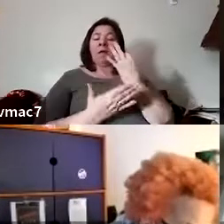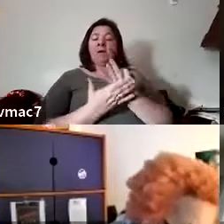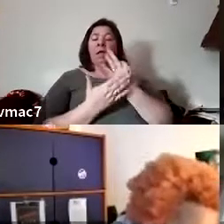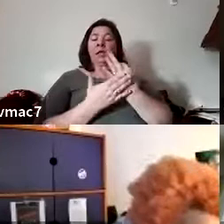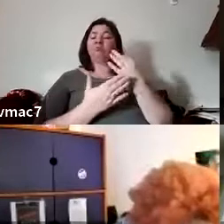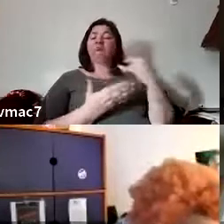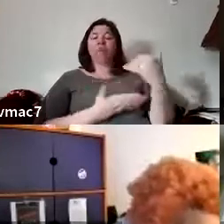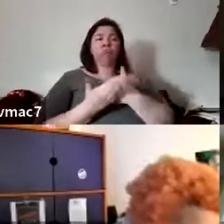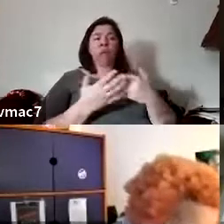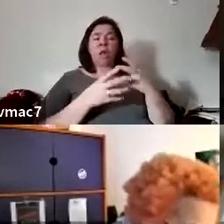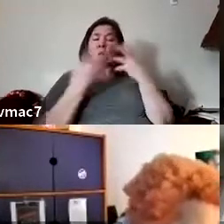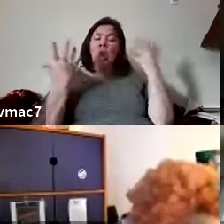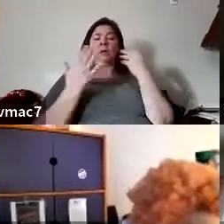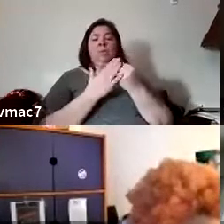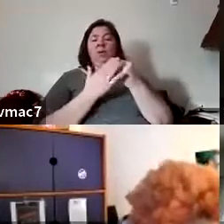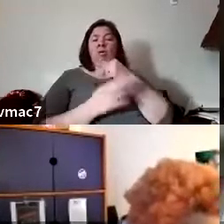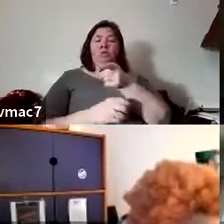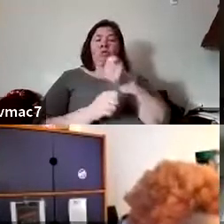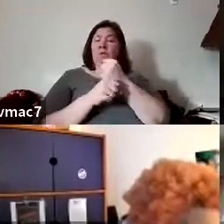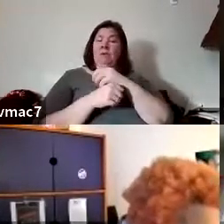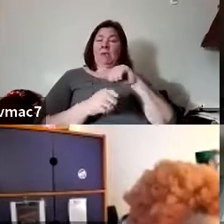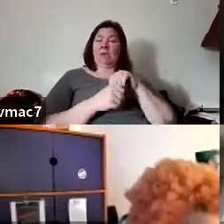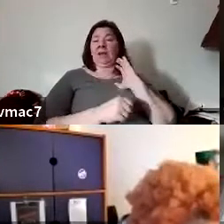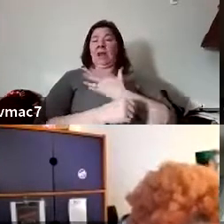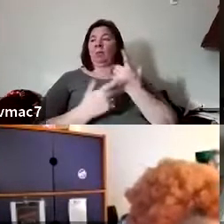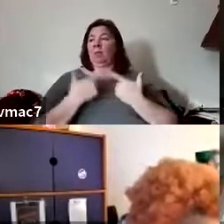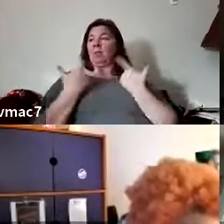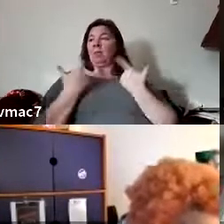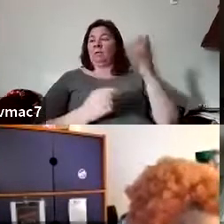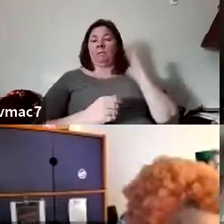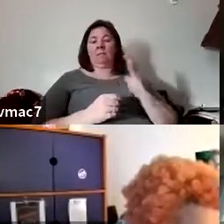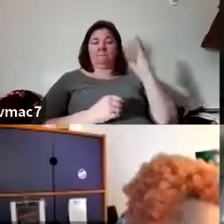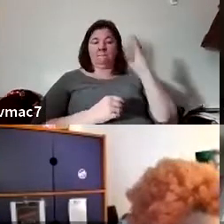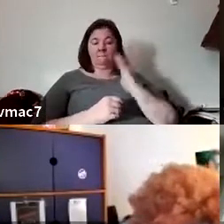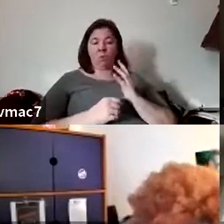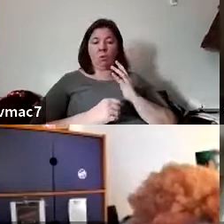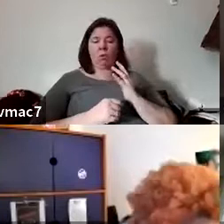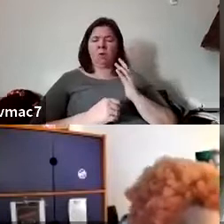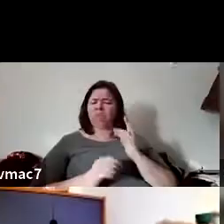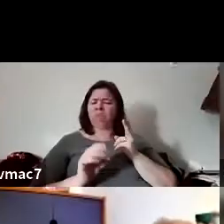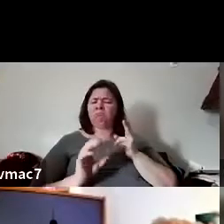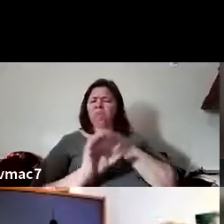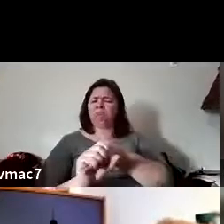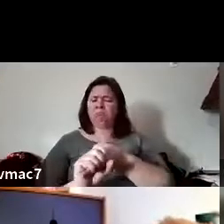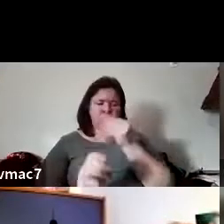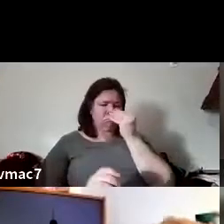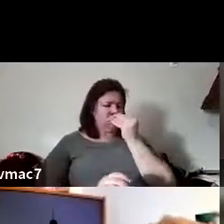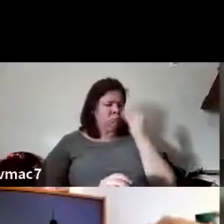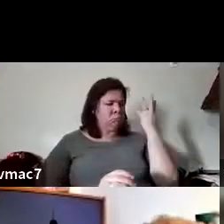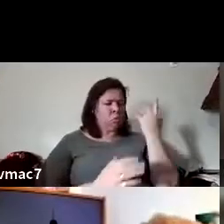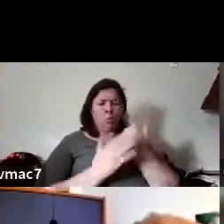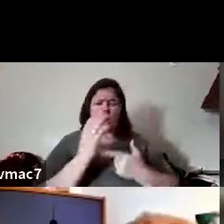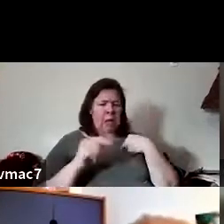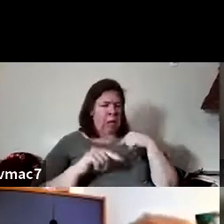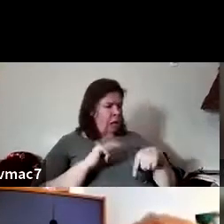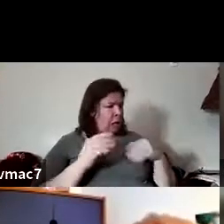all going to make a lot more money than we've ever made in our lives before. So just get in and stop worrying about what is that subscription. I can't